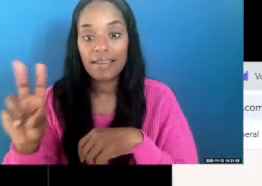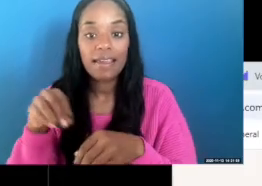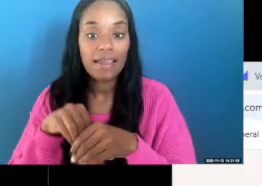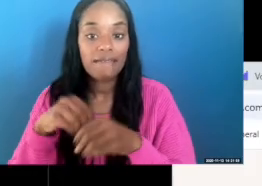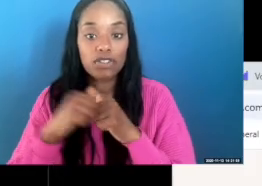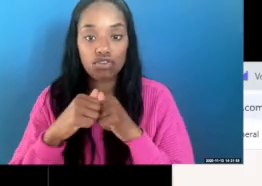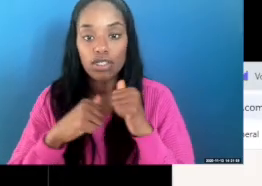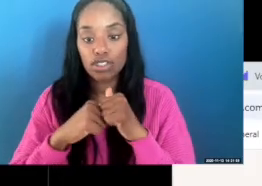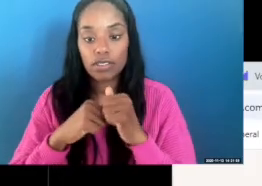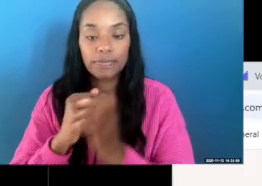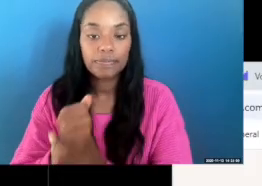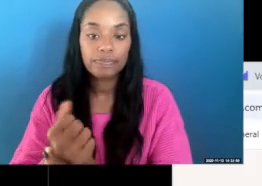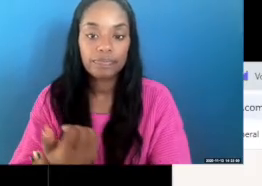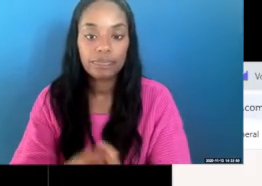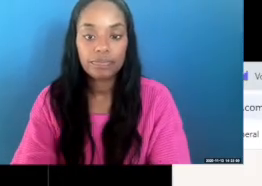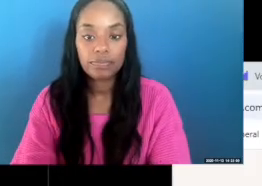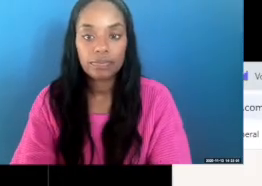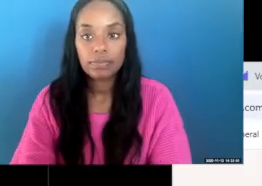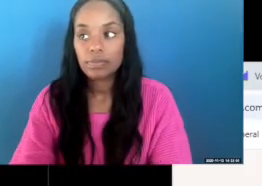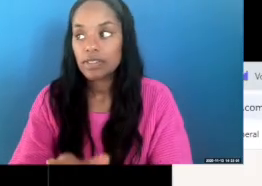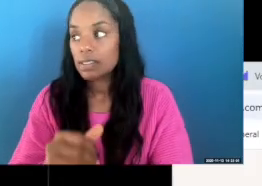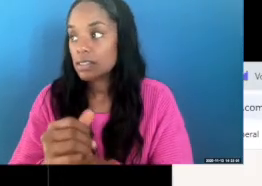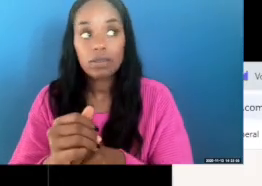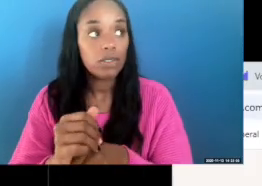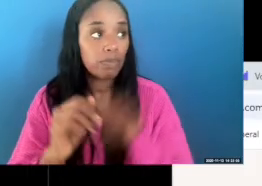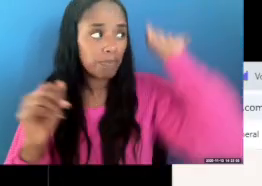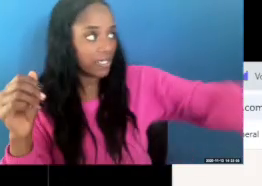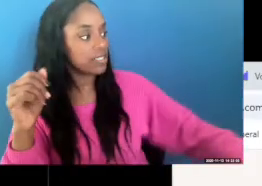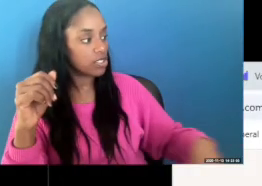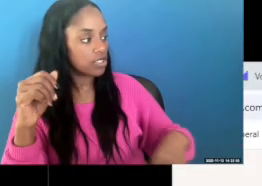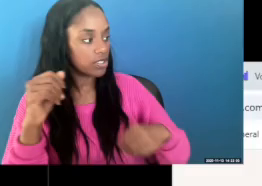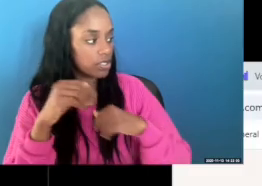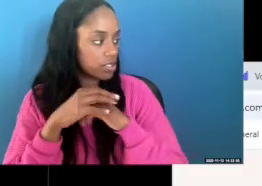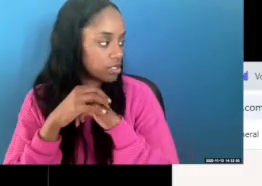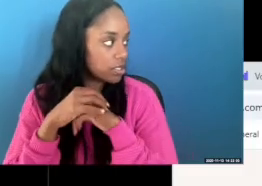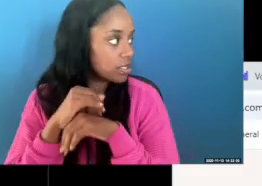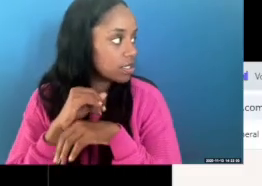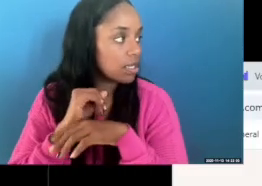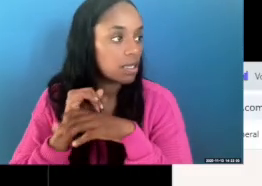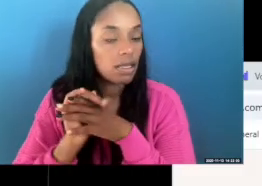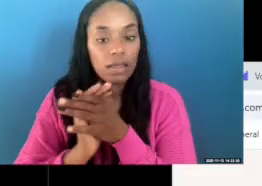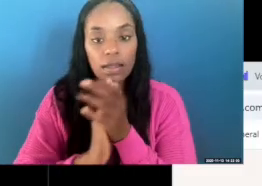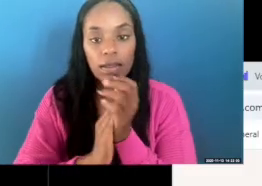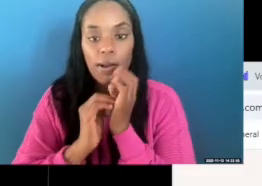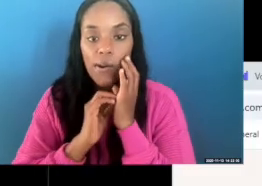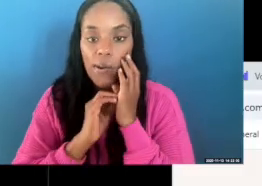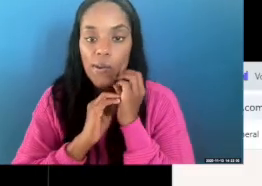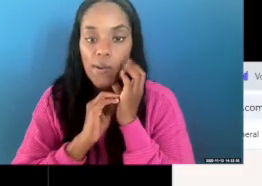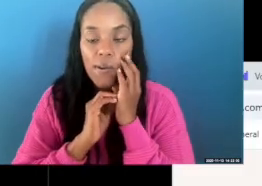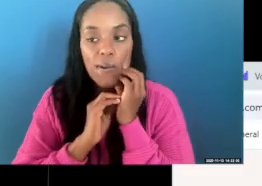years of charging at these charging locations could help them and help promote the electric vehicle